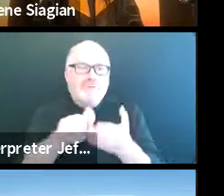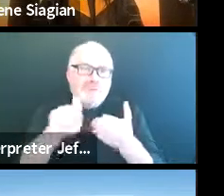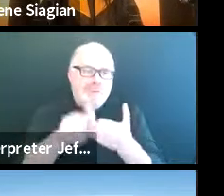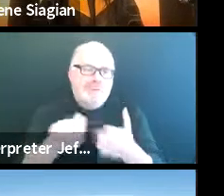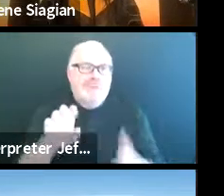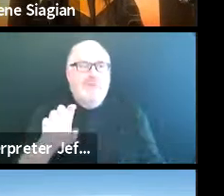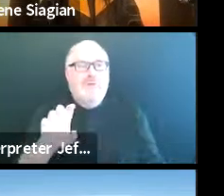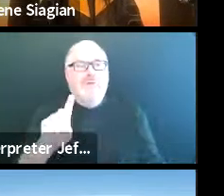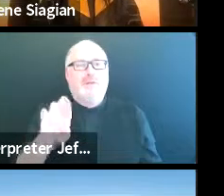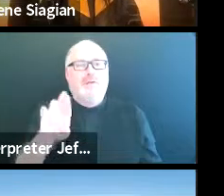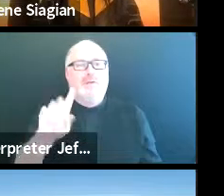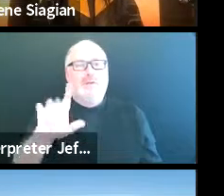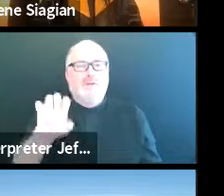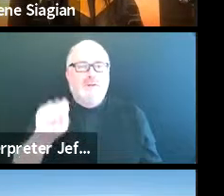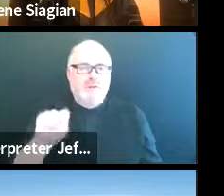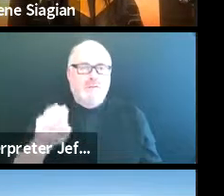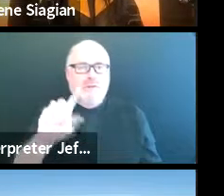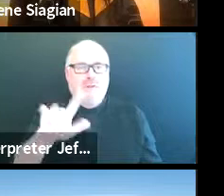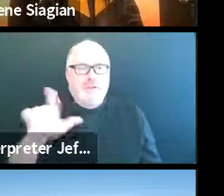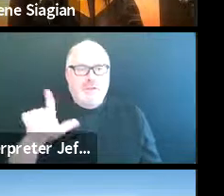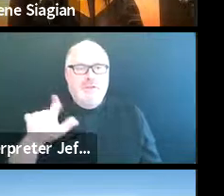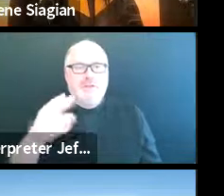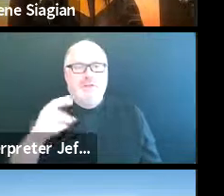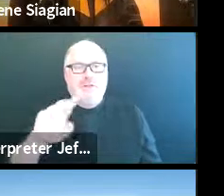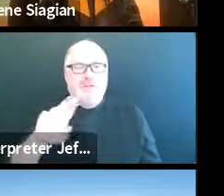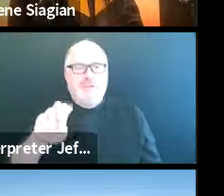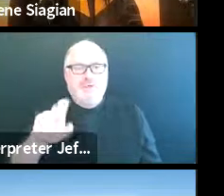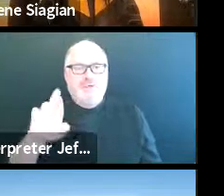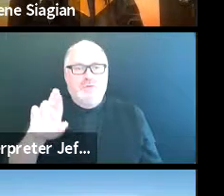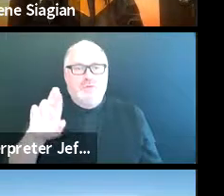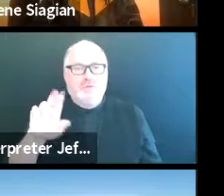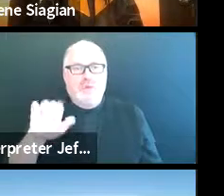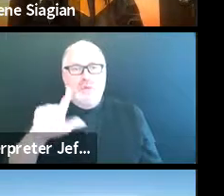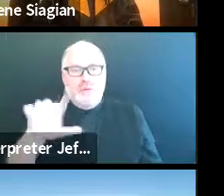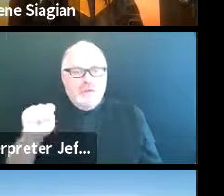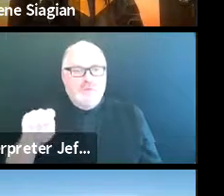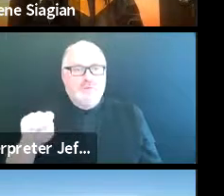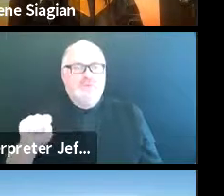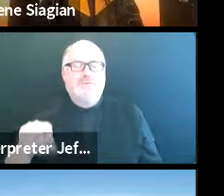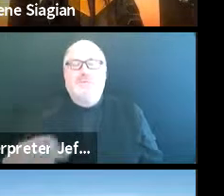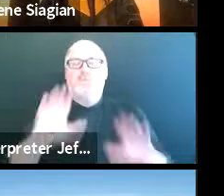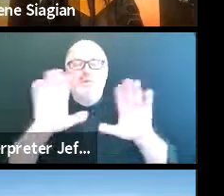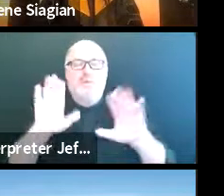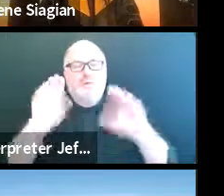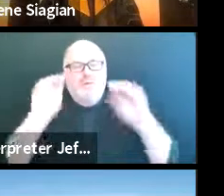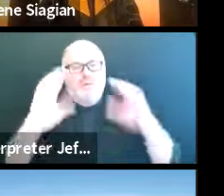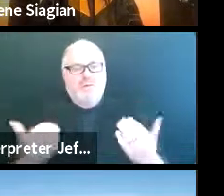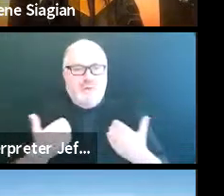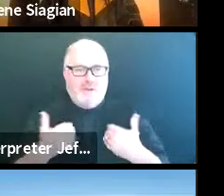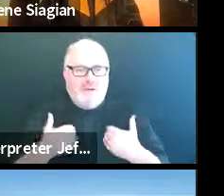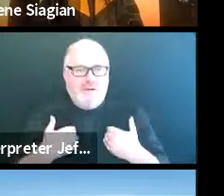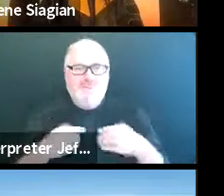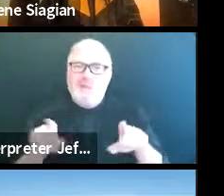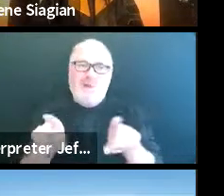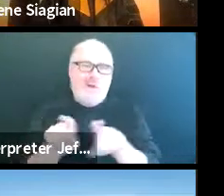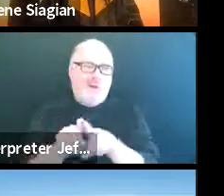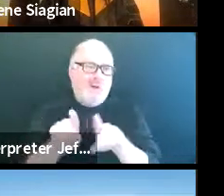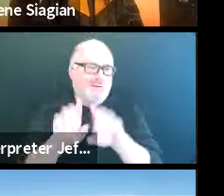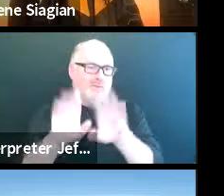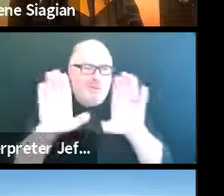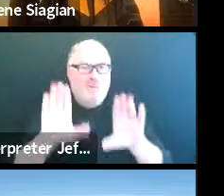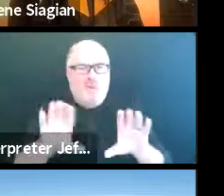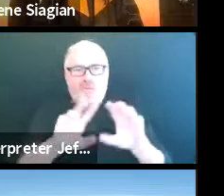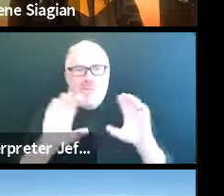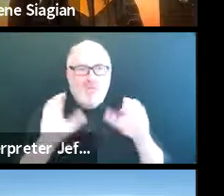Aldridge, McNeil, Henderson, and Dr. Copeland, as well as all the other wonderful instructors that I had in my awesome cohort.